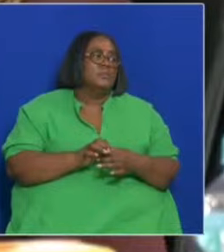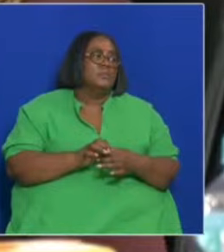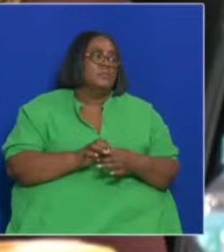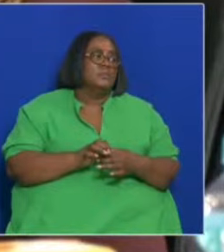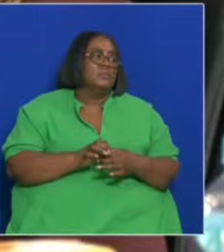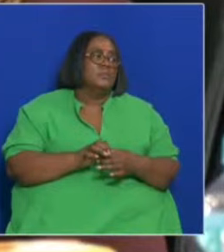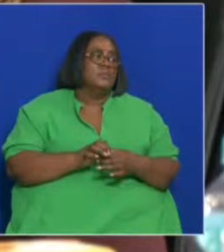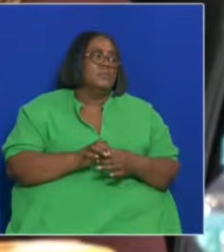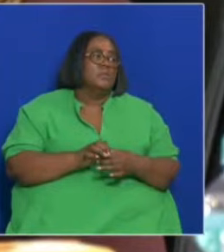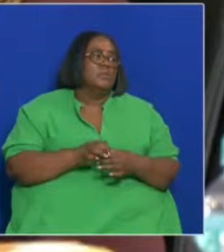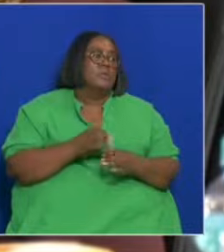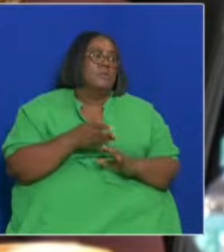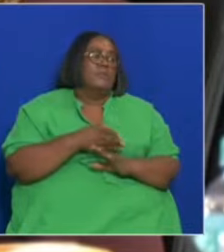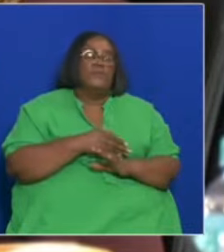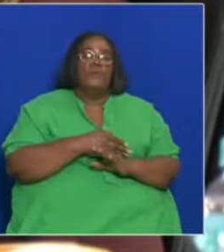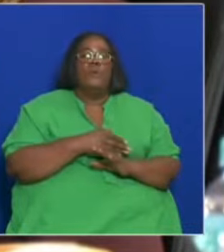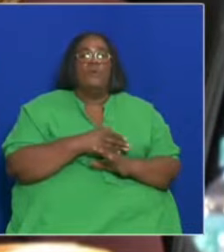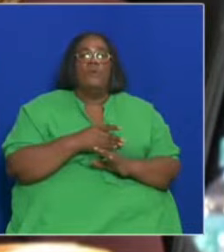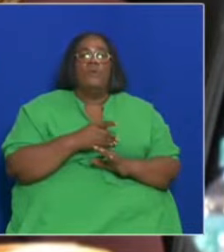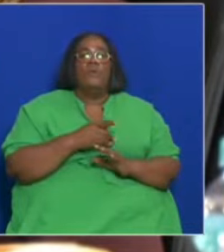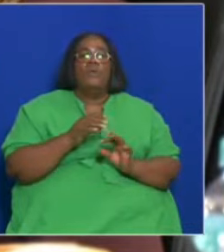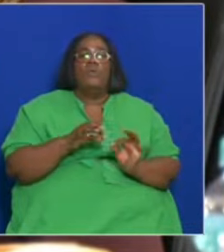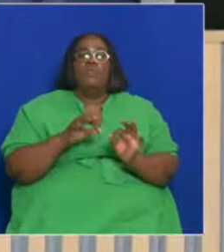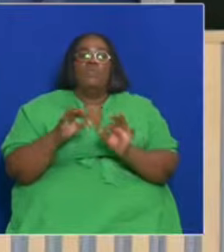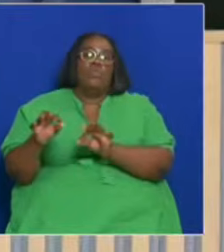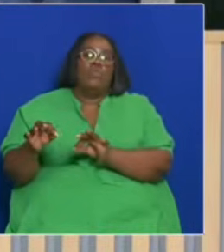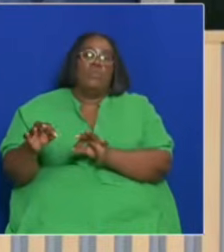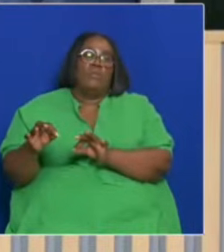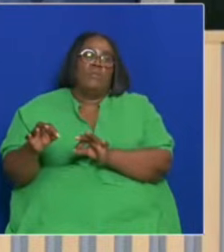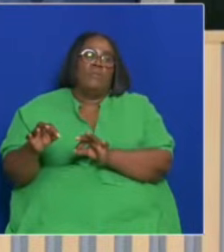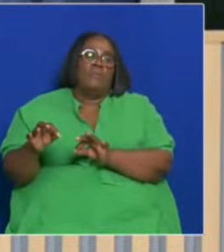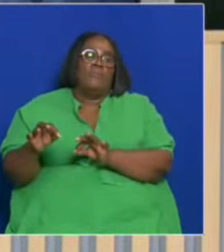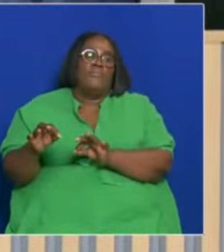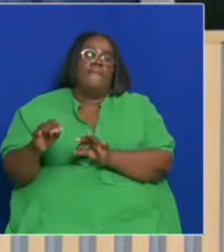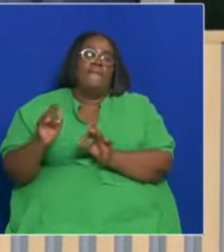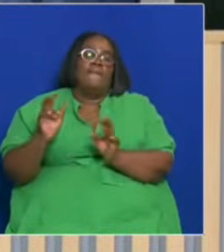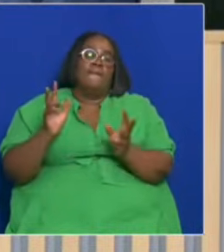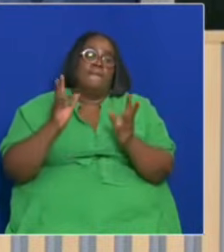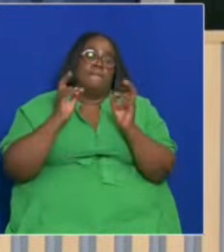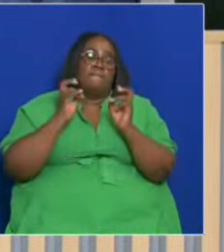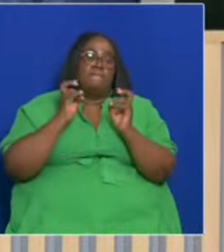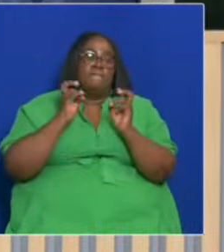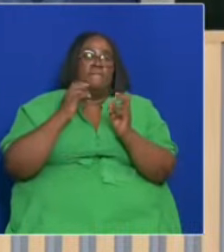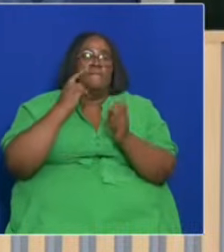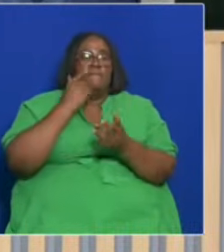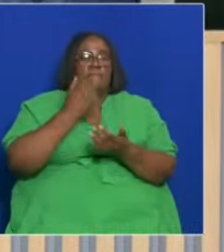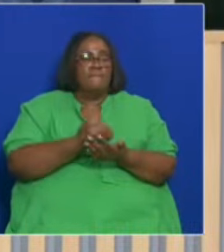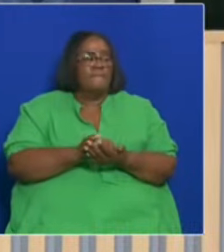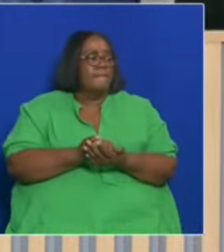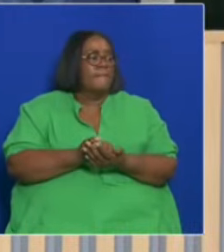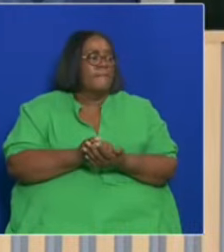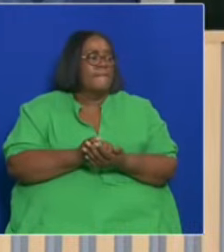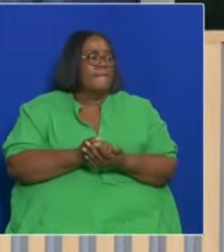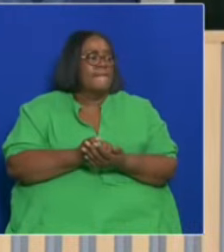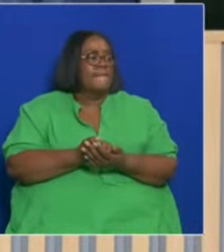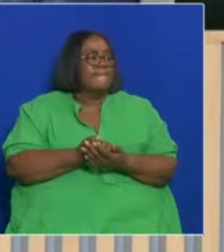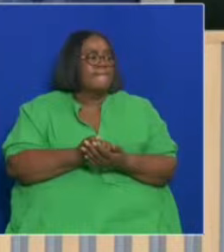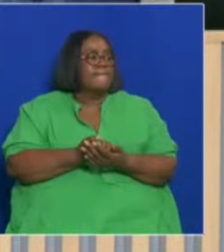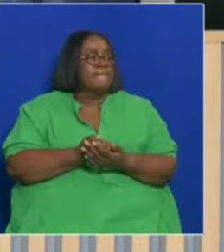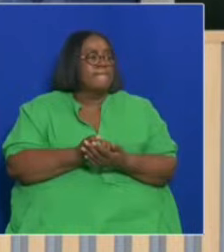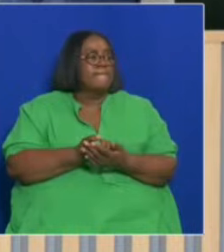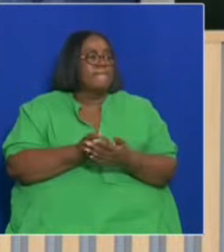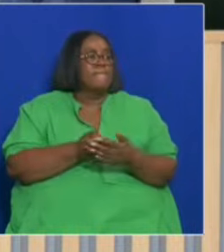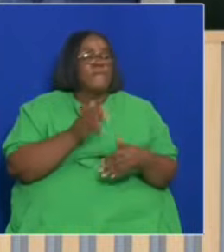any extension. The hearing of evidence would have ended on the 31st of July.